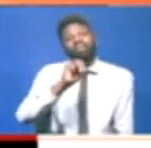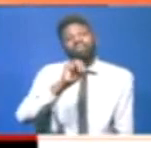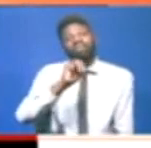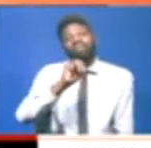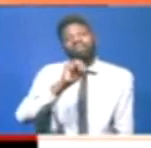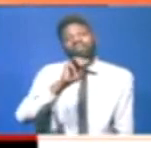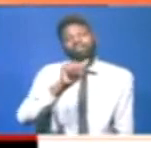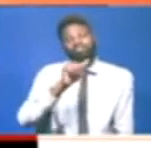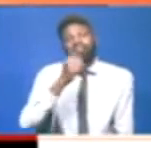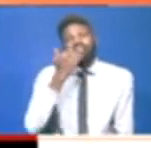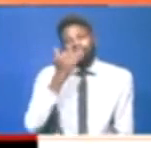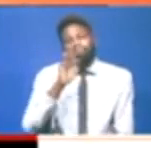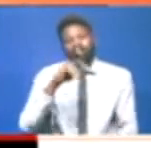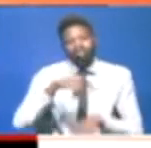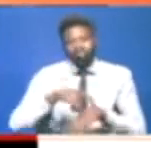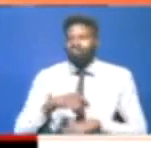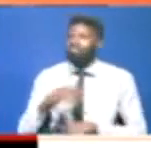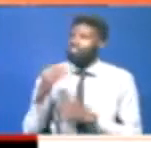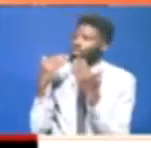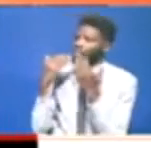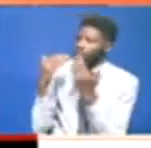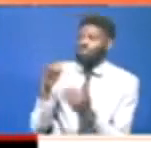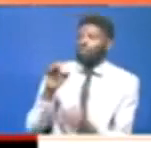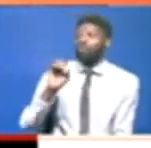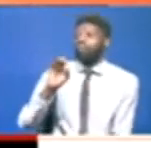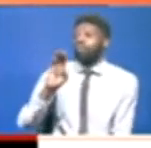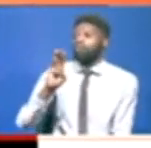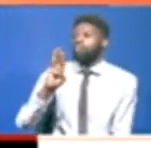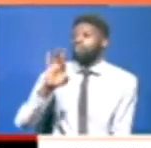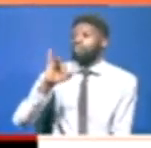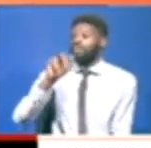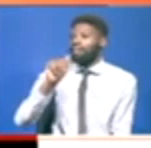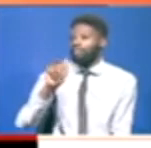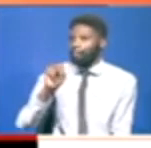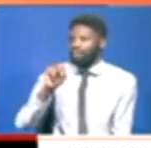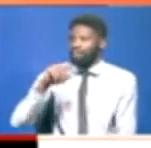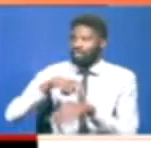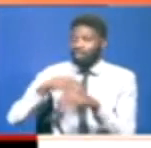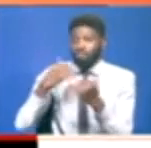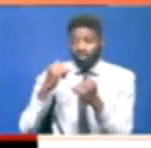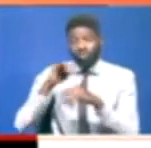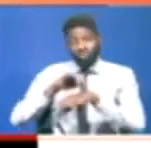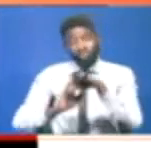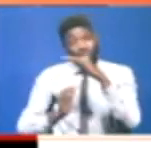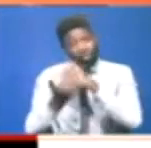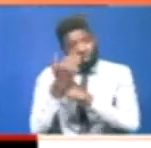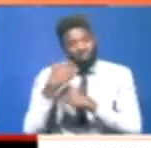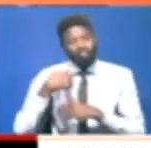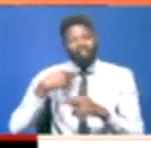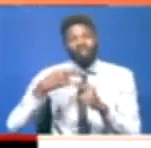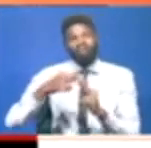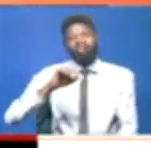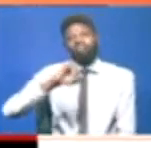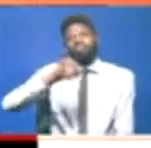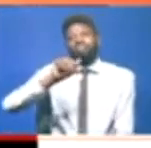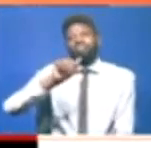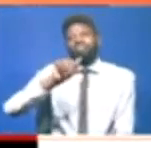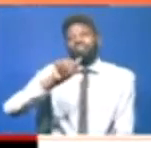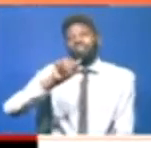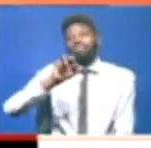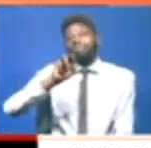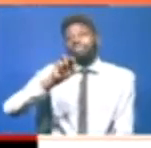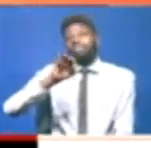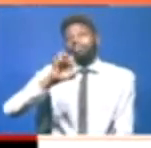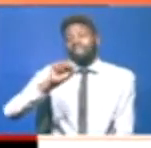this for this session. So good morning, viewers. I'm James Wanyama from the Institute of Pension Management, and I'm